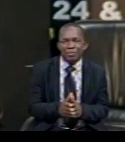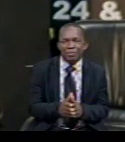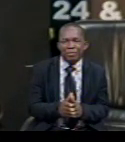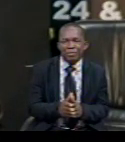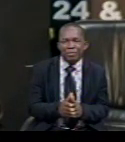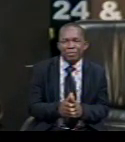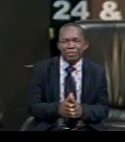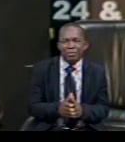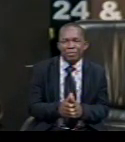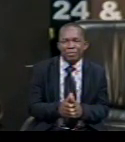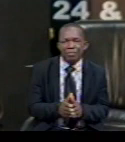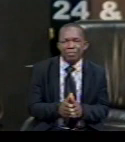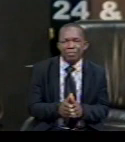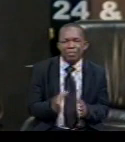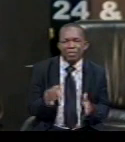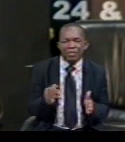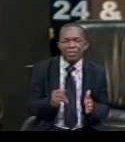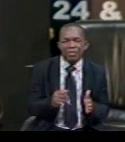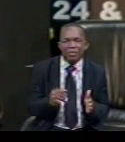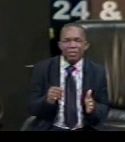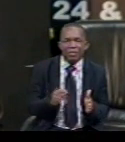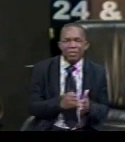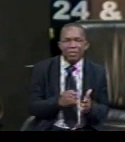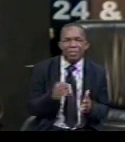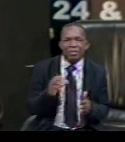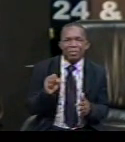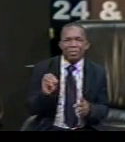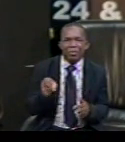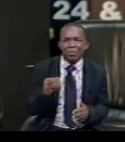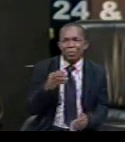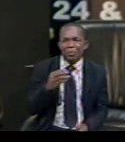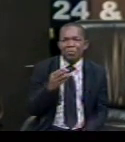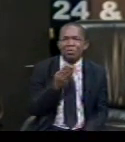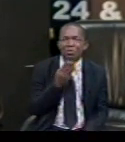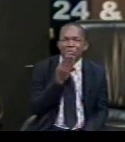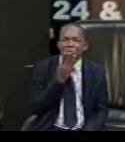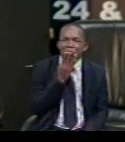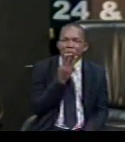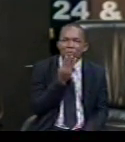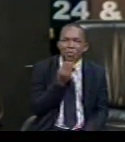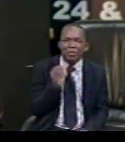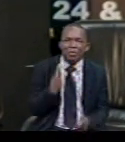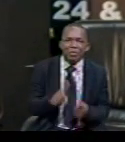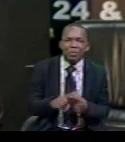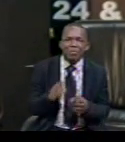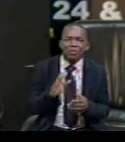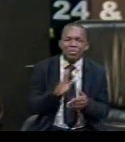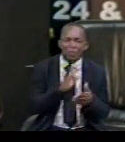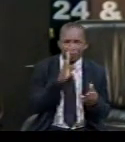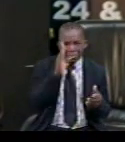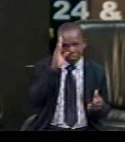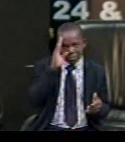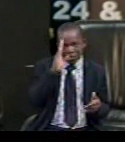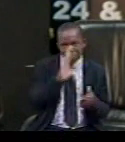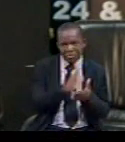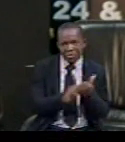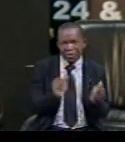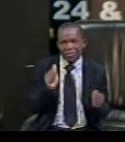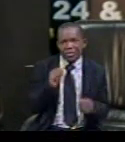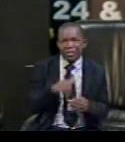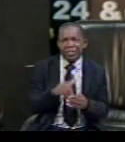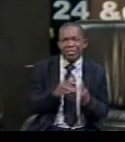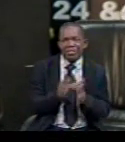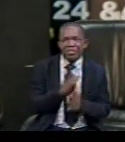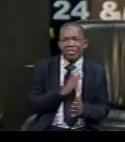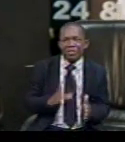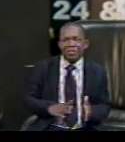It is so sweet to trust in Jesus, just to take him at his word, just to